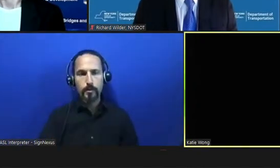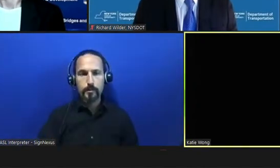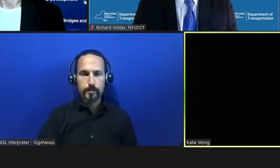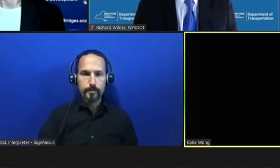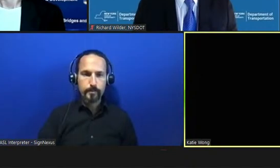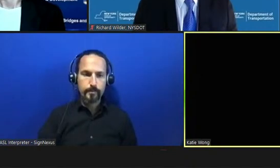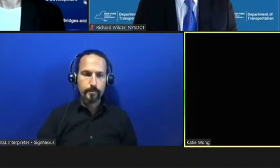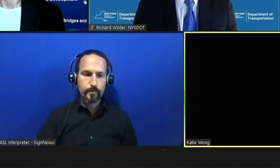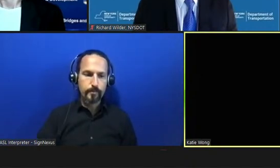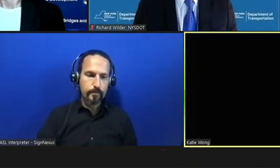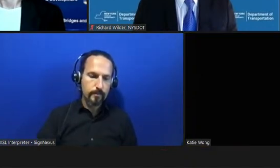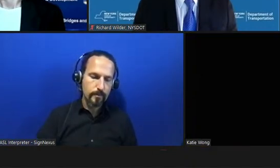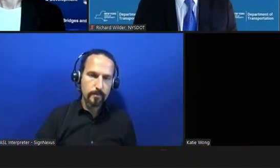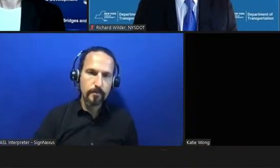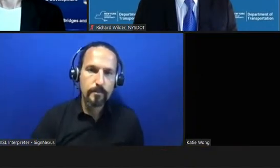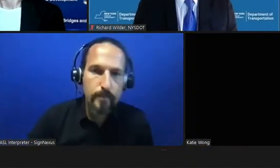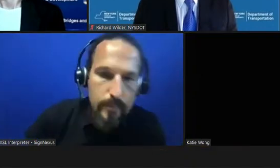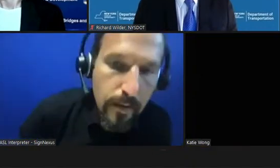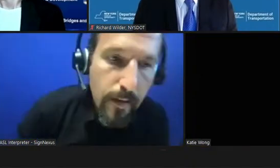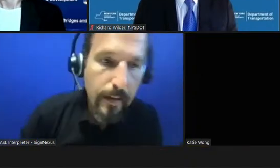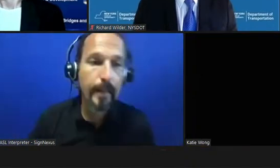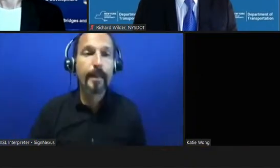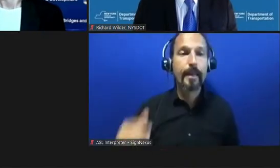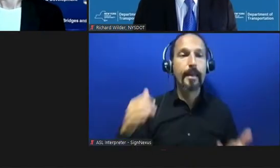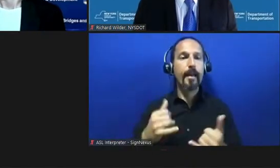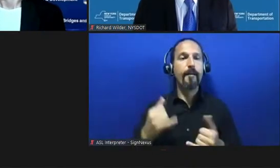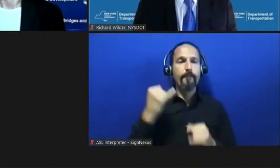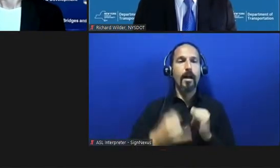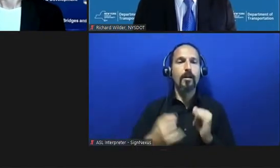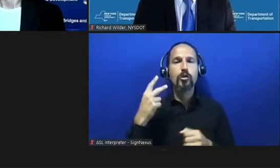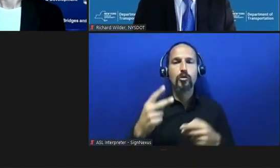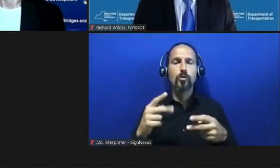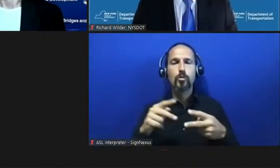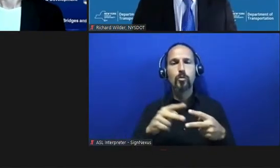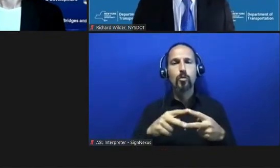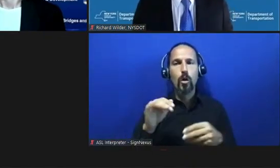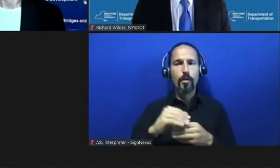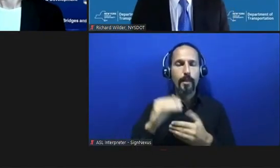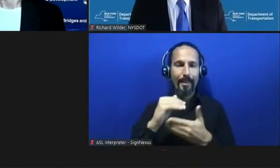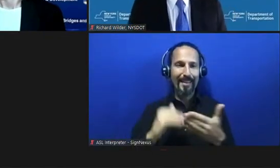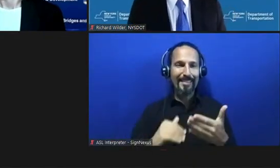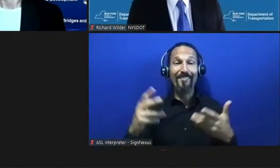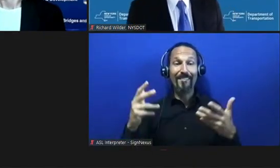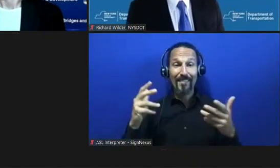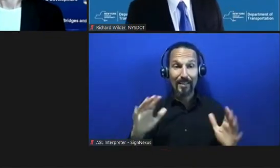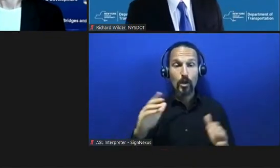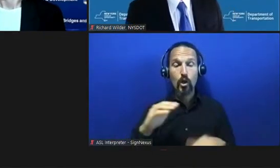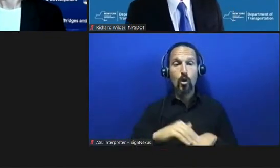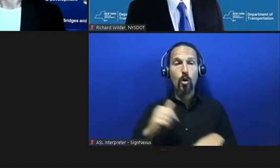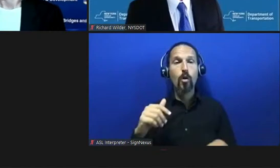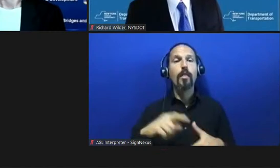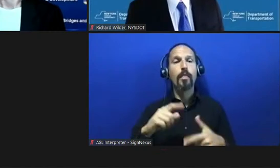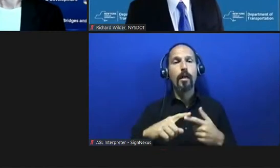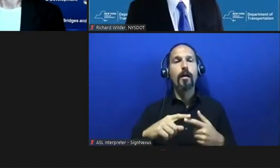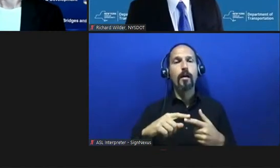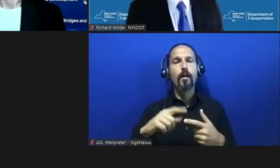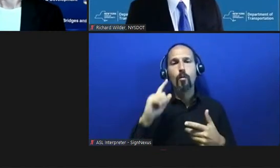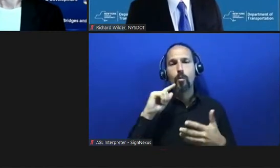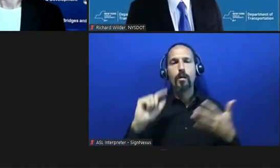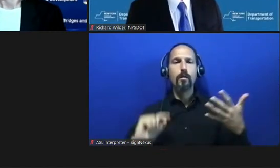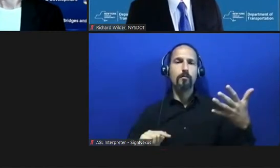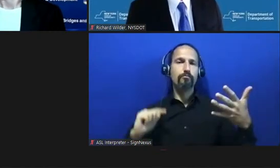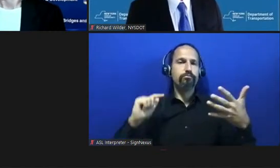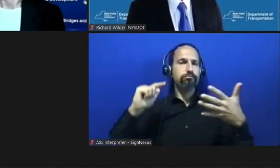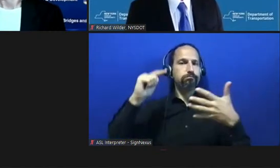thank you we have reached the final two speakers on the list after they have been called we will call the names